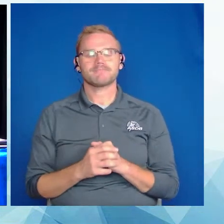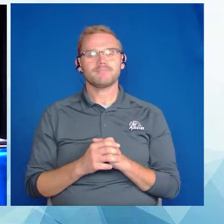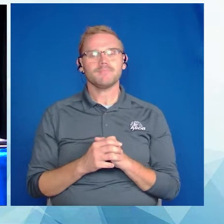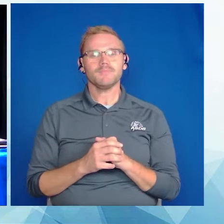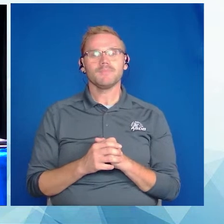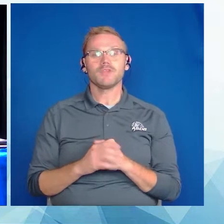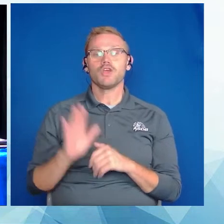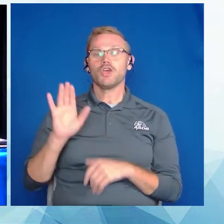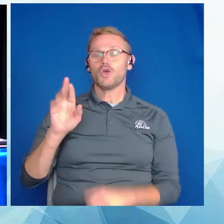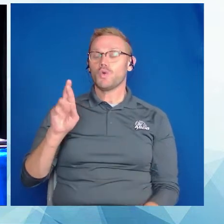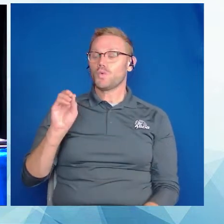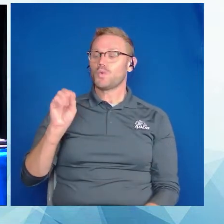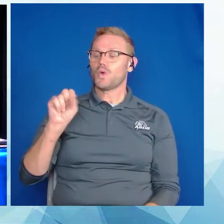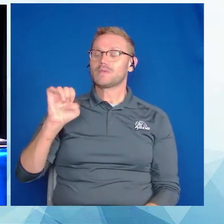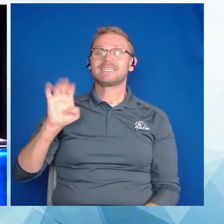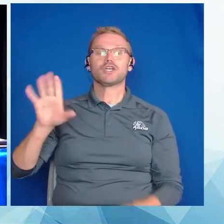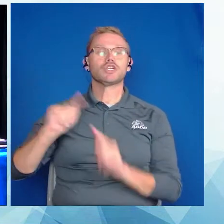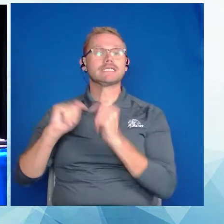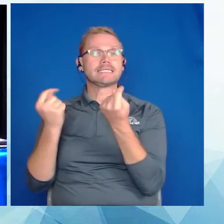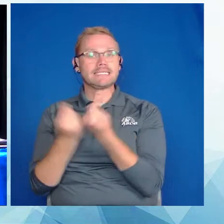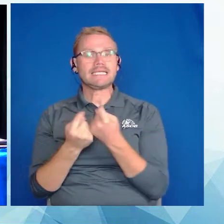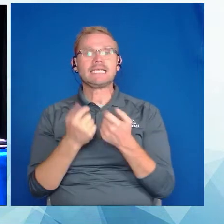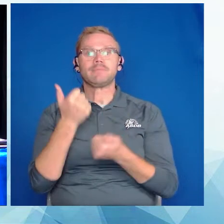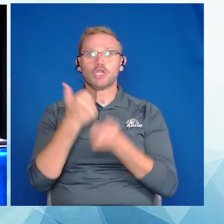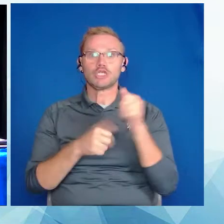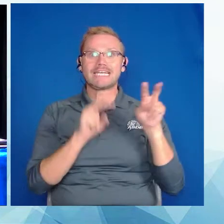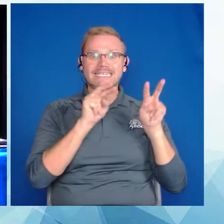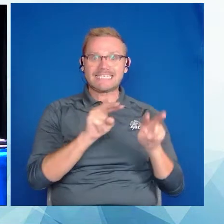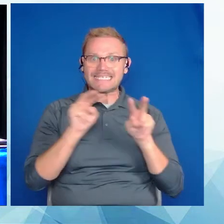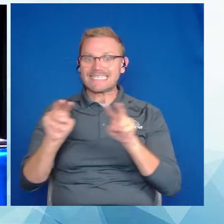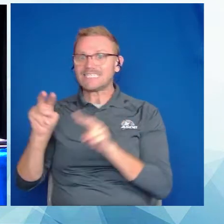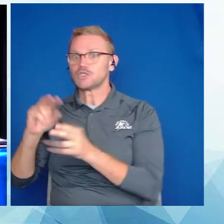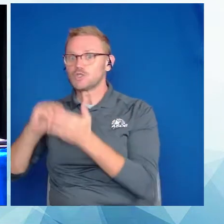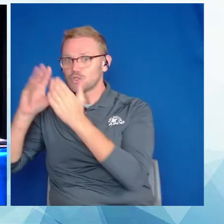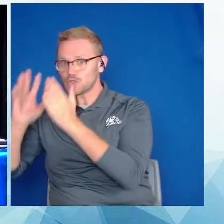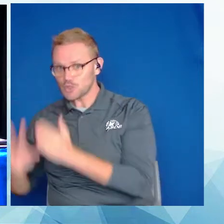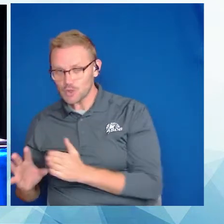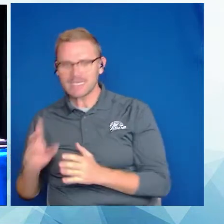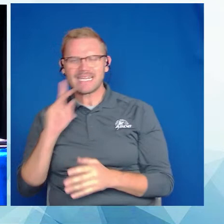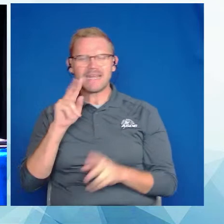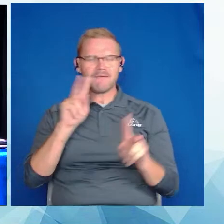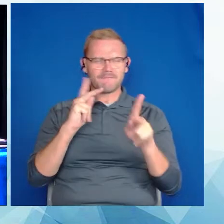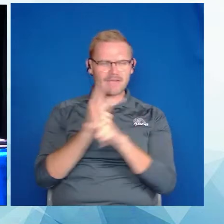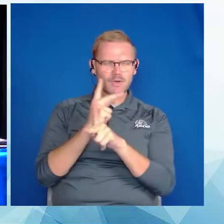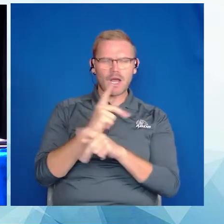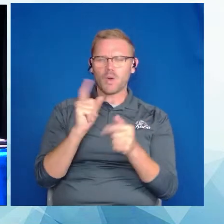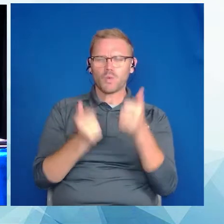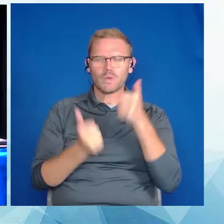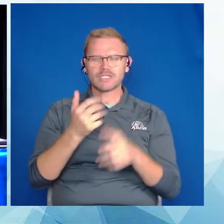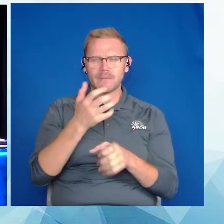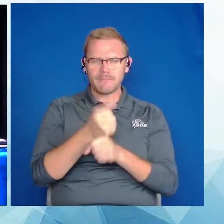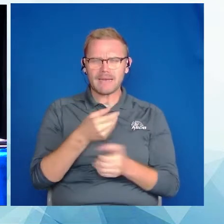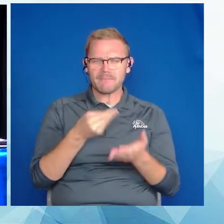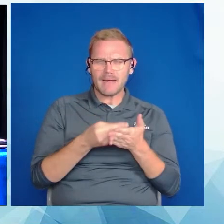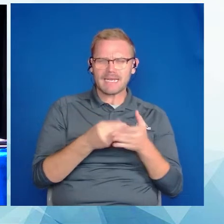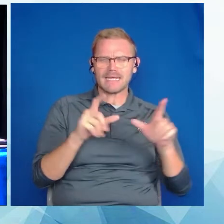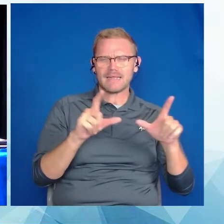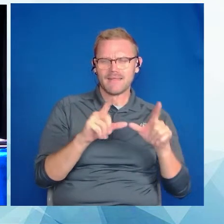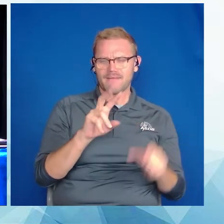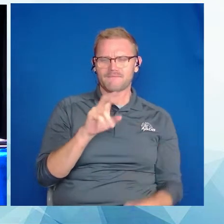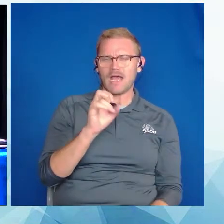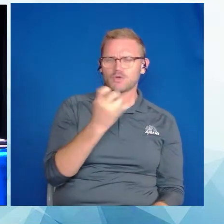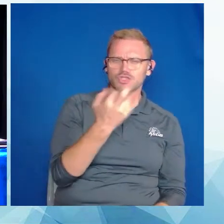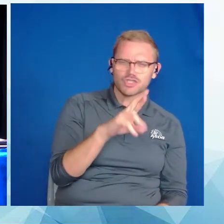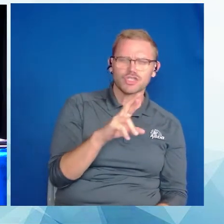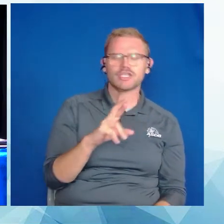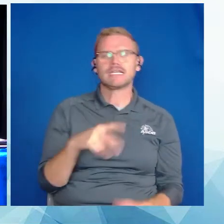Rosie and her team did look at every single student, looked at who we're getting the voucher for, the different levels of the voucher, the fee